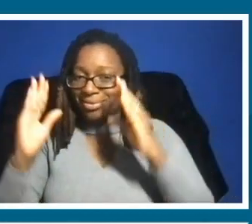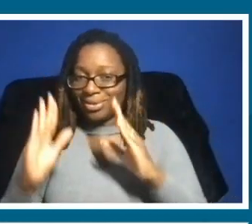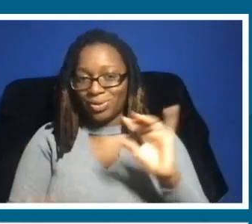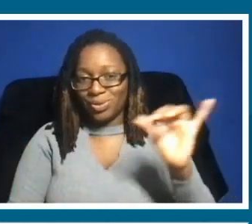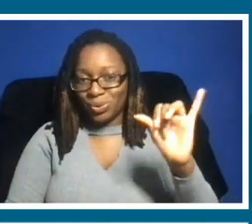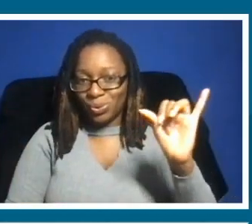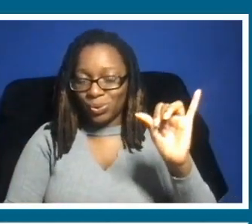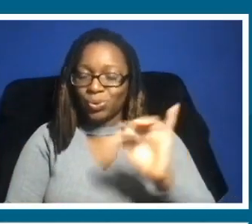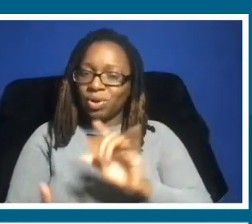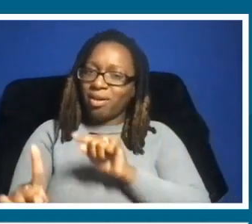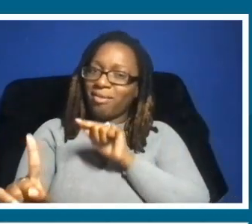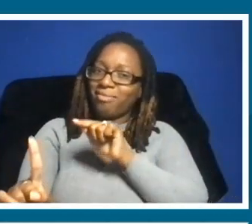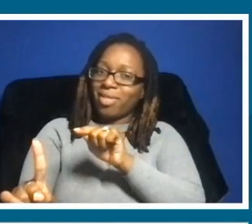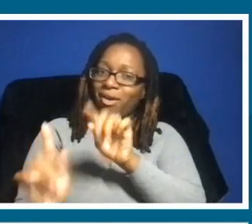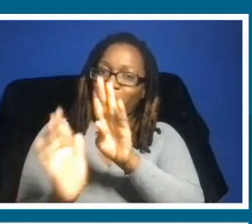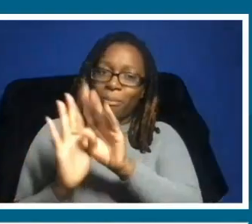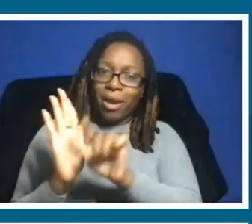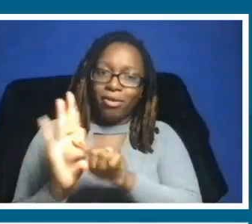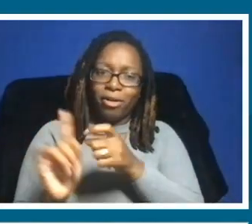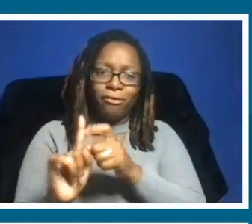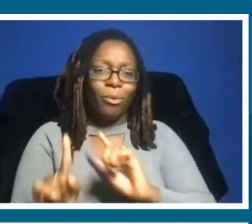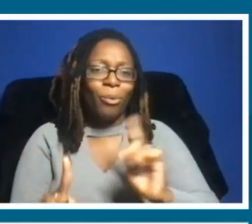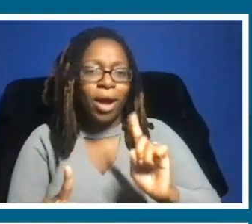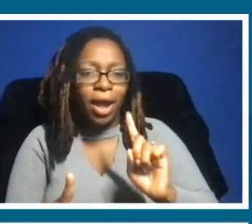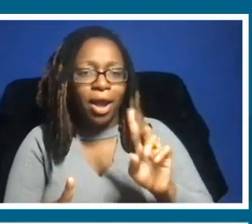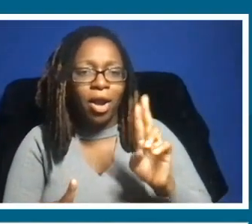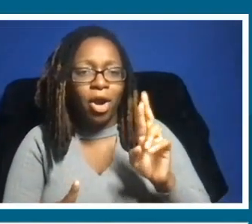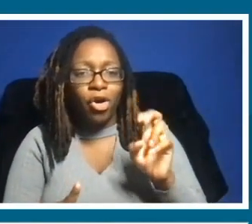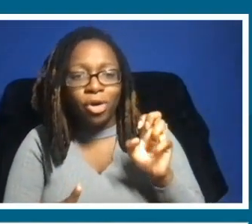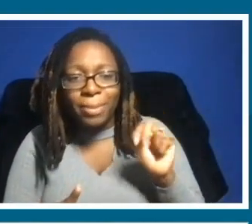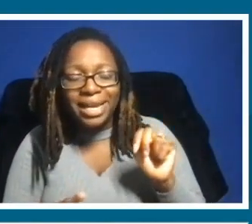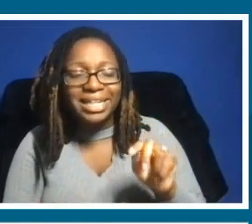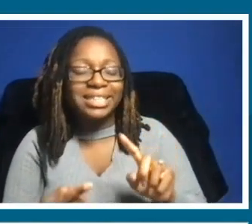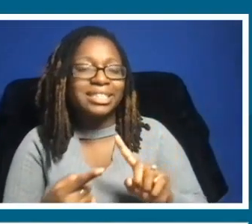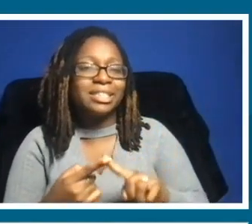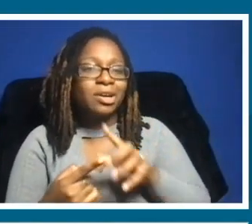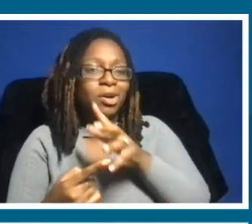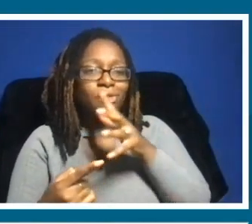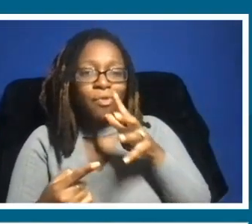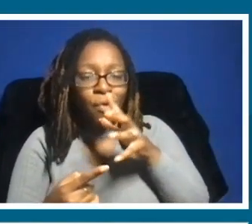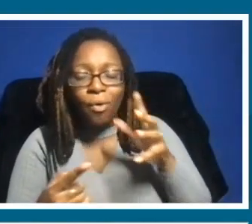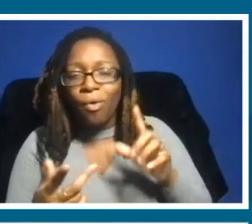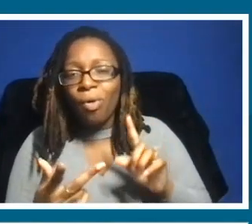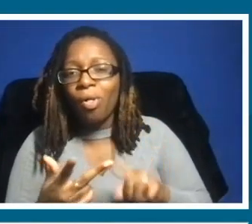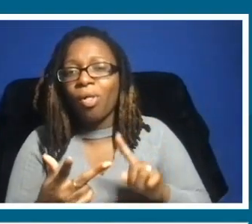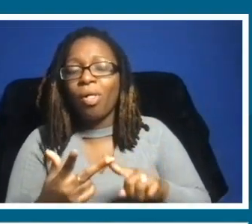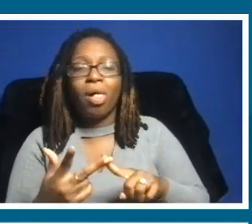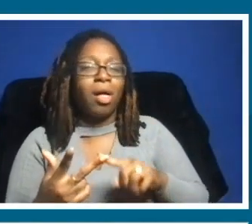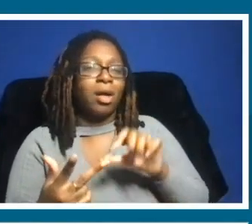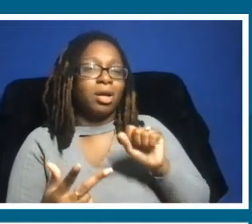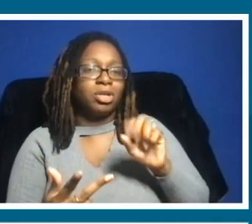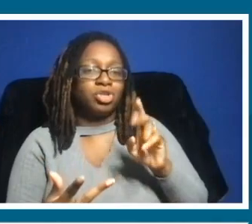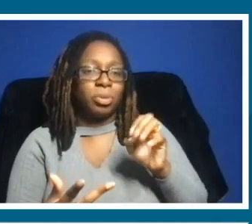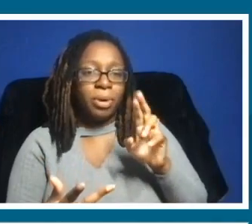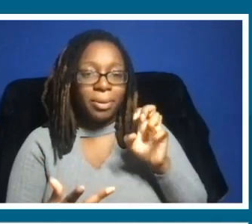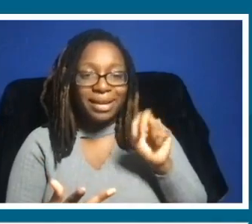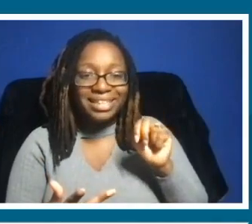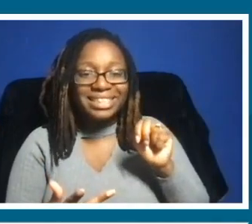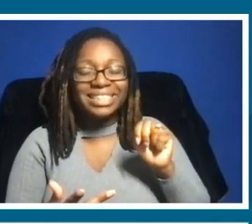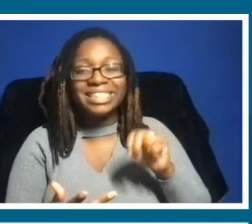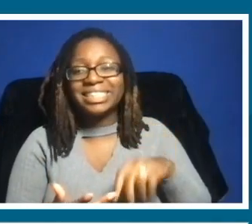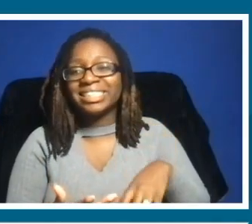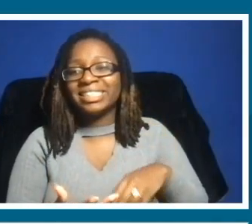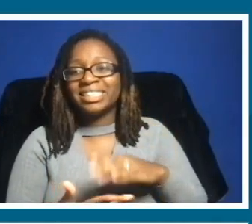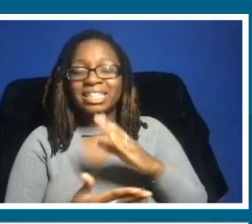teachers coming from? Urban, rural, suburban areas, areas that are